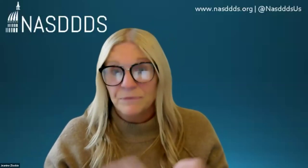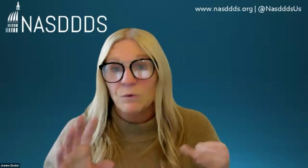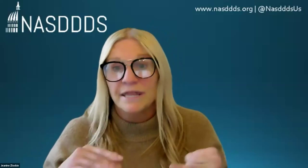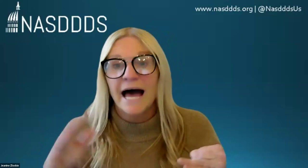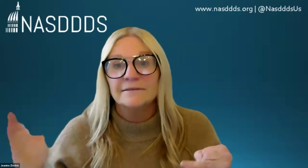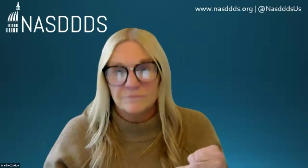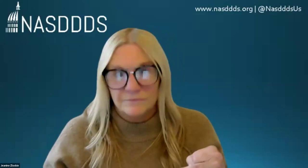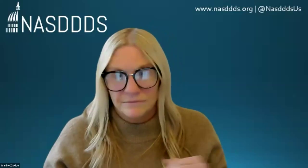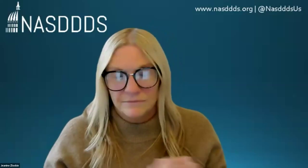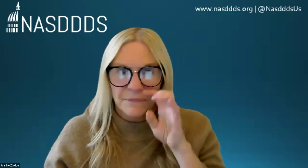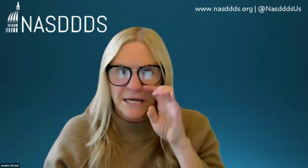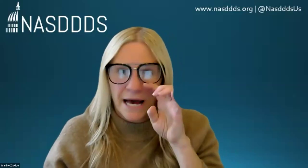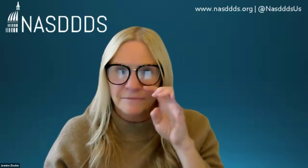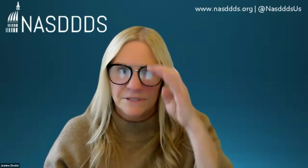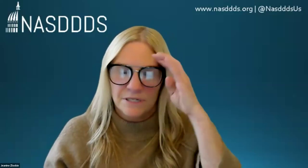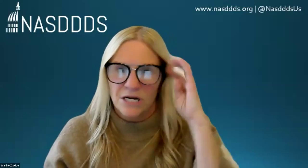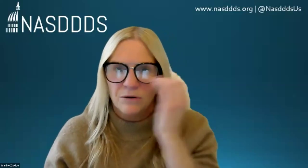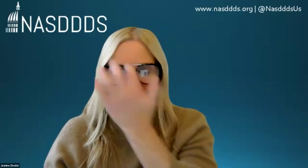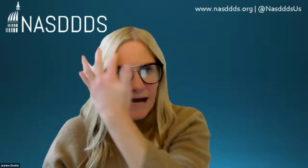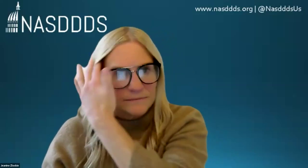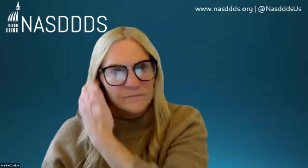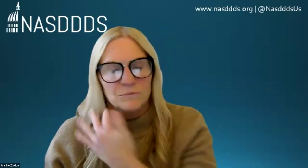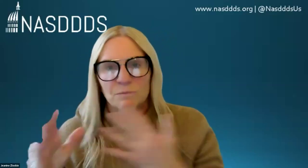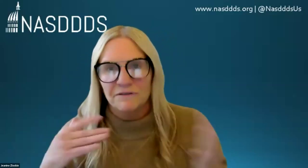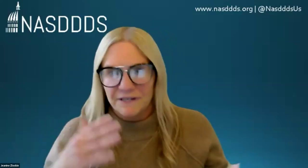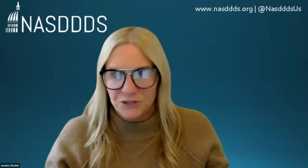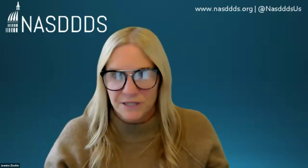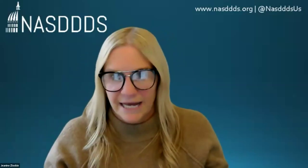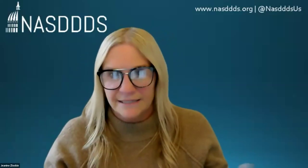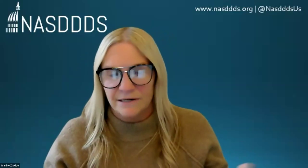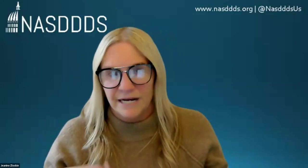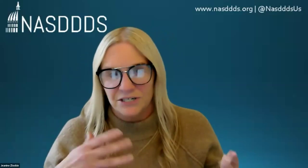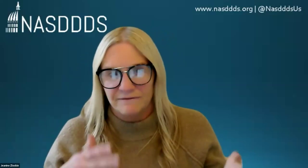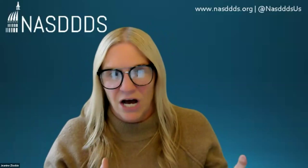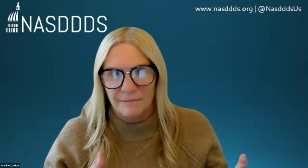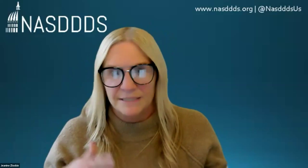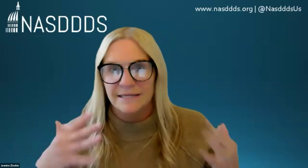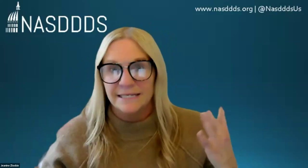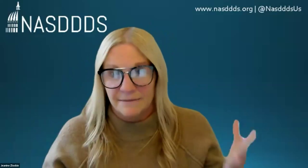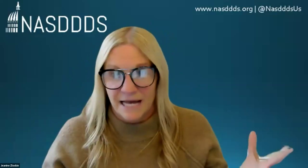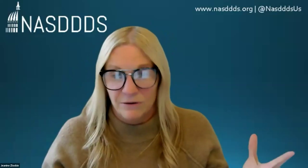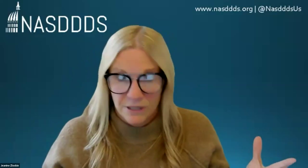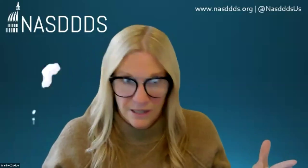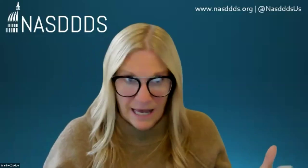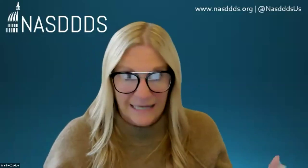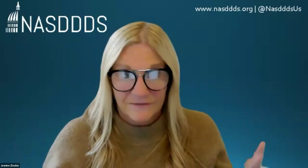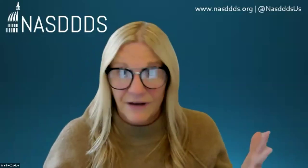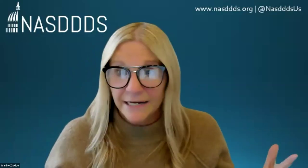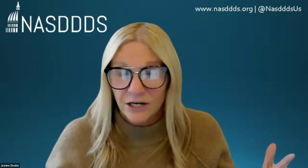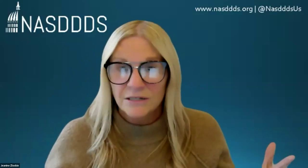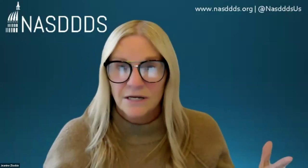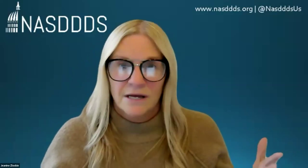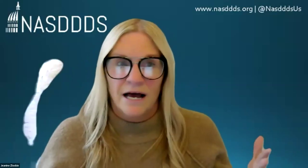So when that becomes, you know, when we're finished with the next iteration of the comments and this comes out